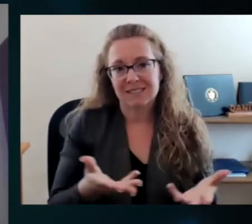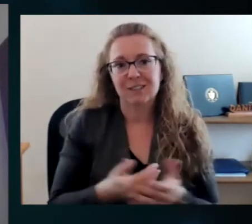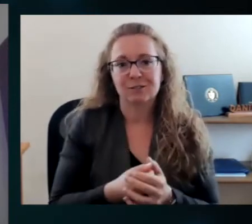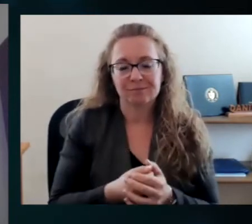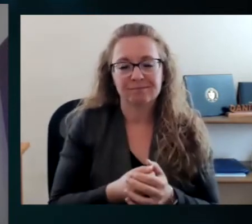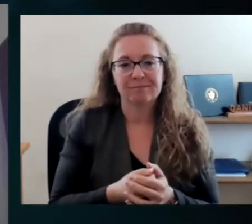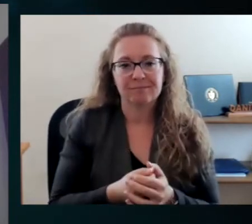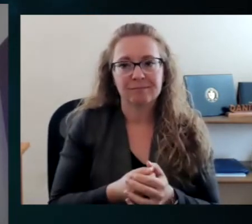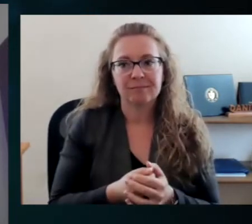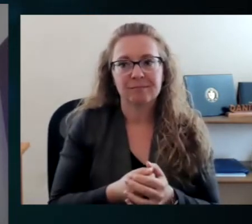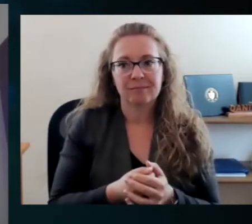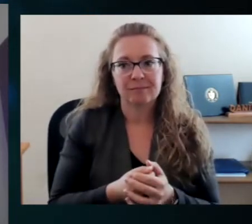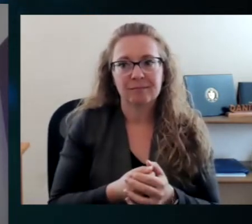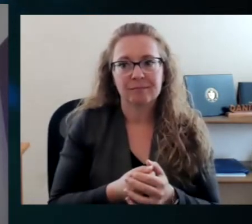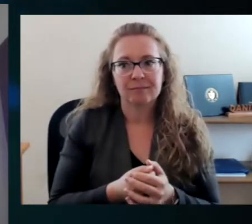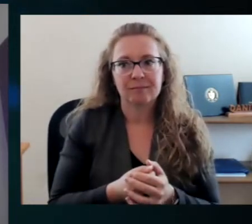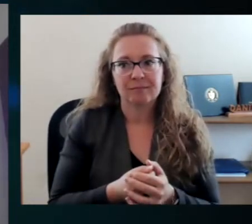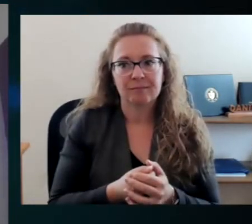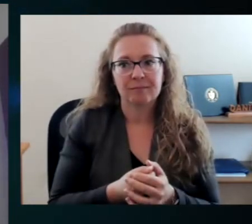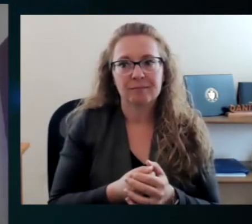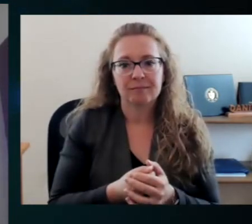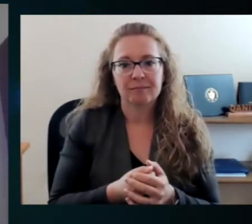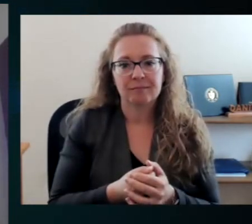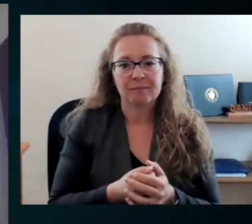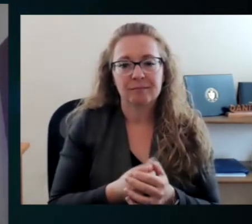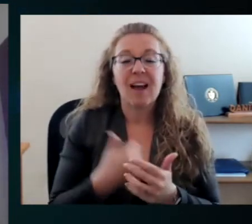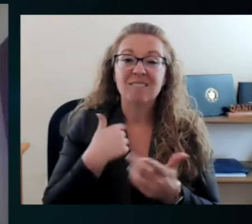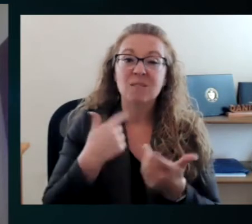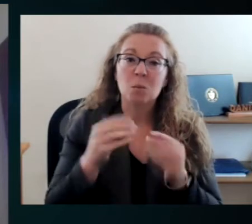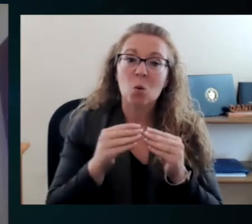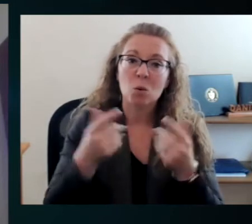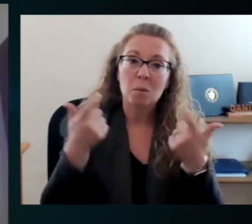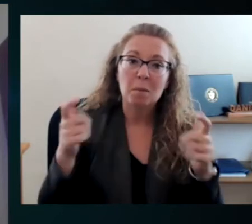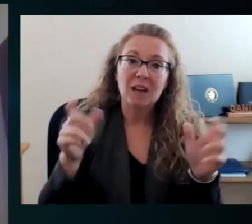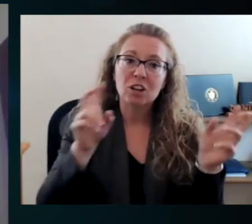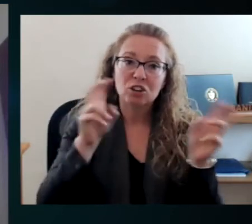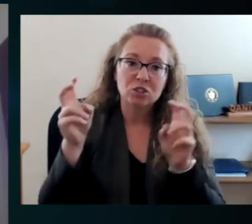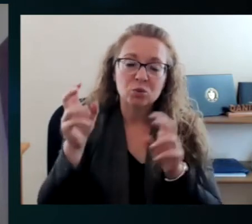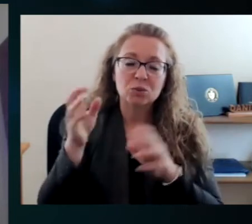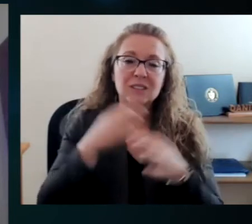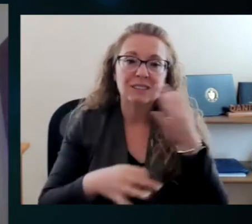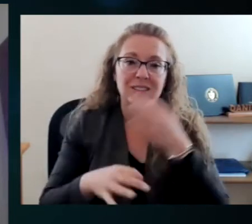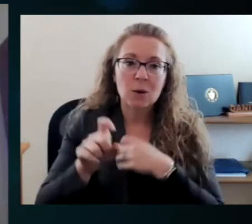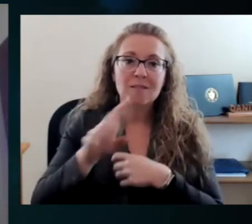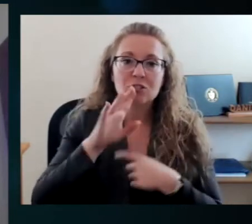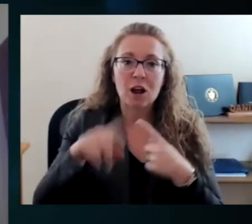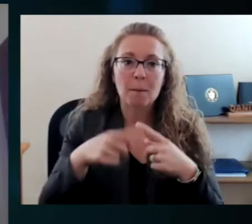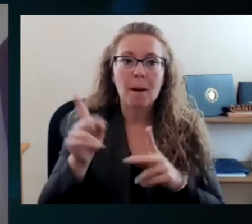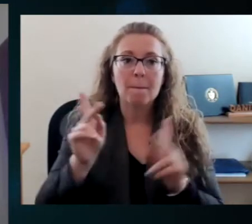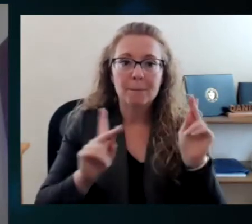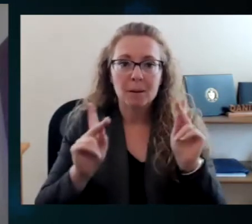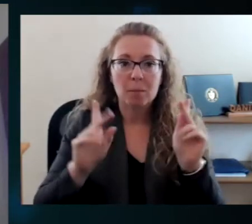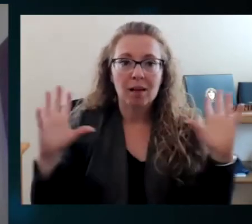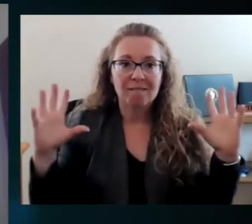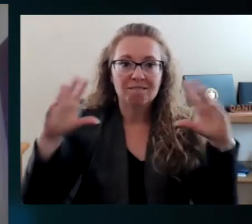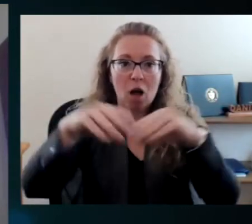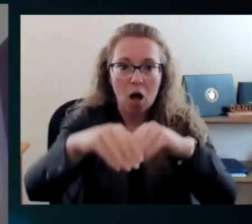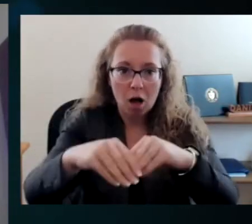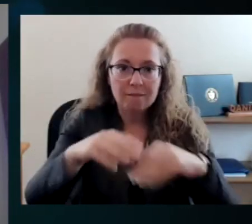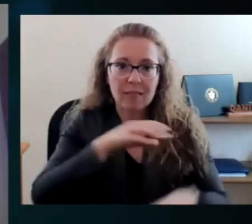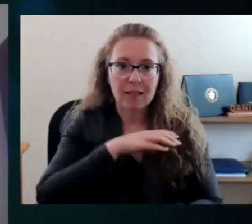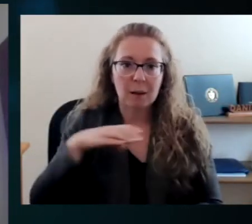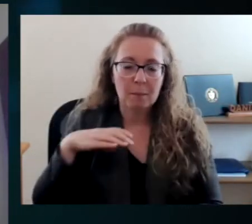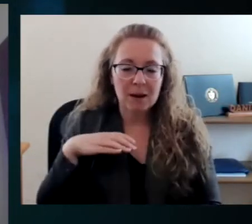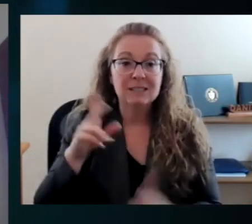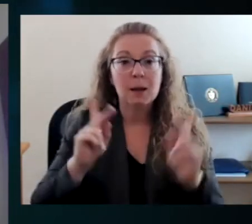weeds when there are much bigger issues. We need to be talking about getting people onto committees, giving marginalized people power and making